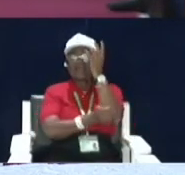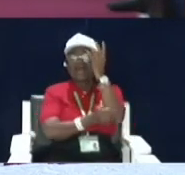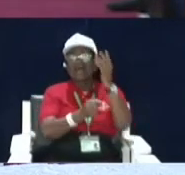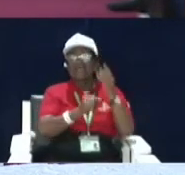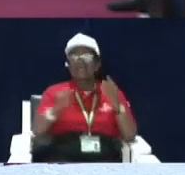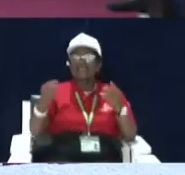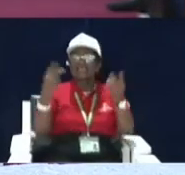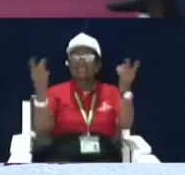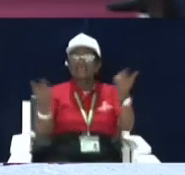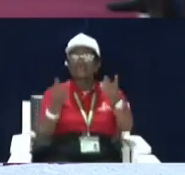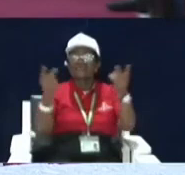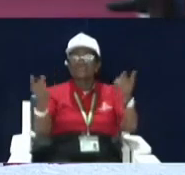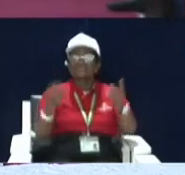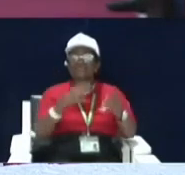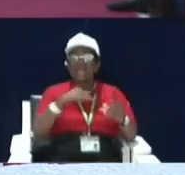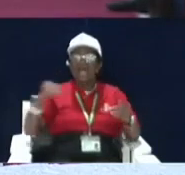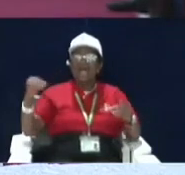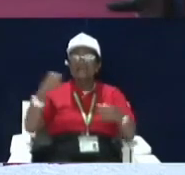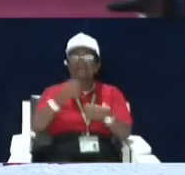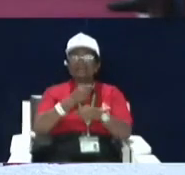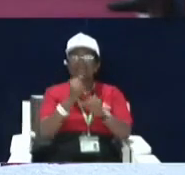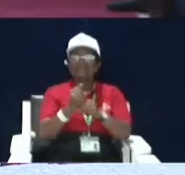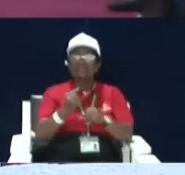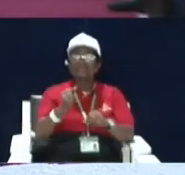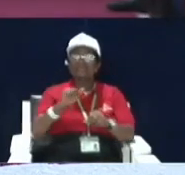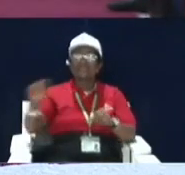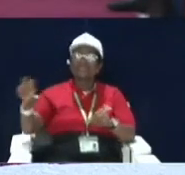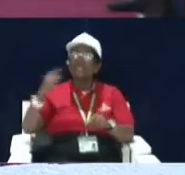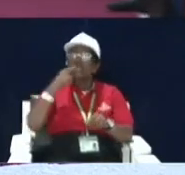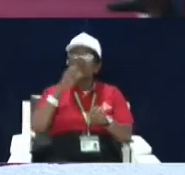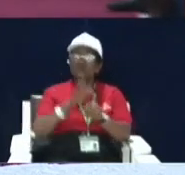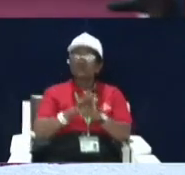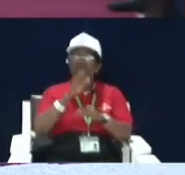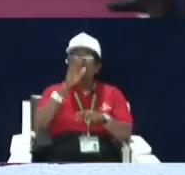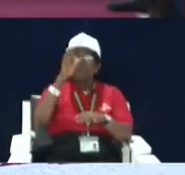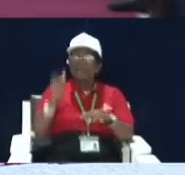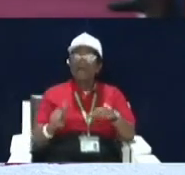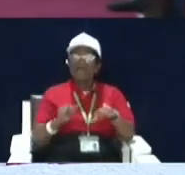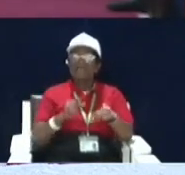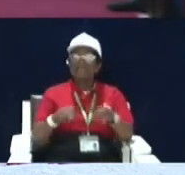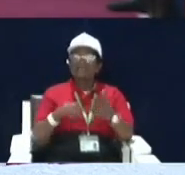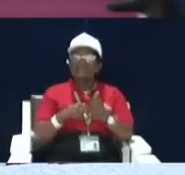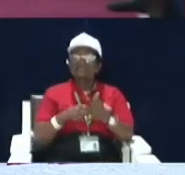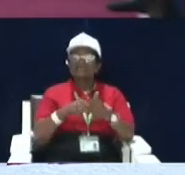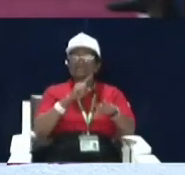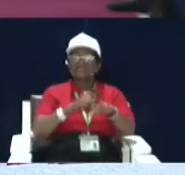and making a promise. By this time next year, you'll be carrying a son.